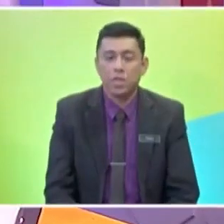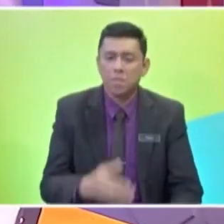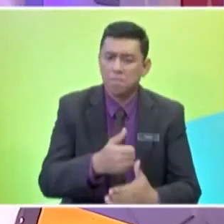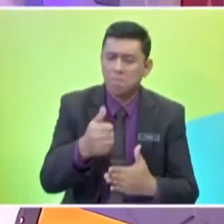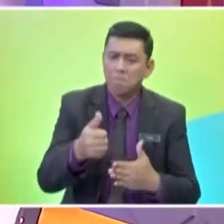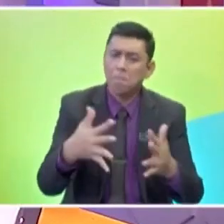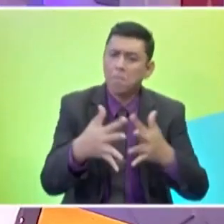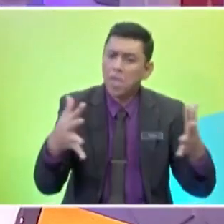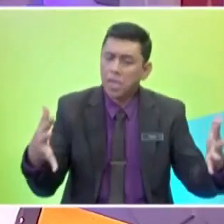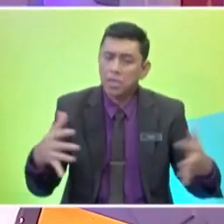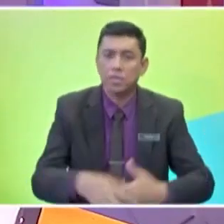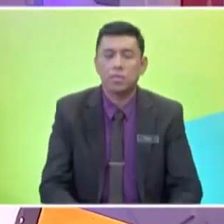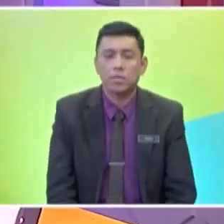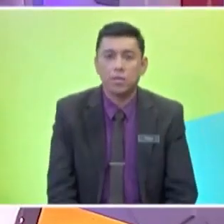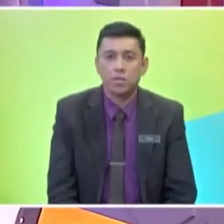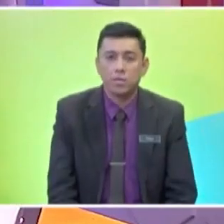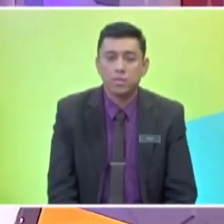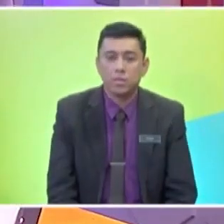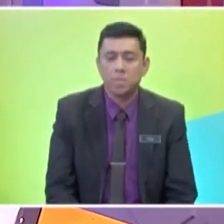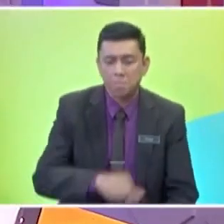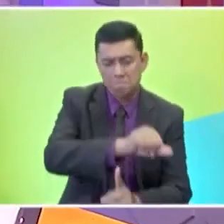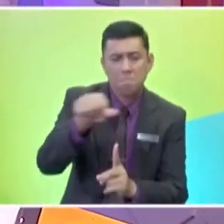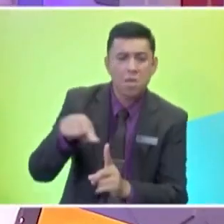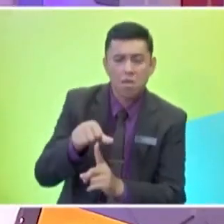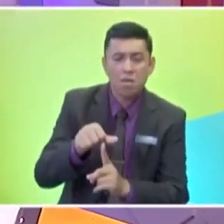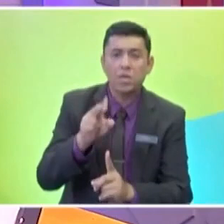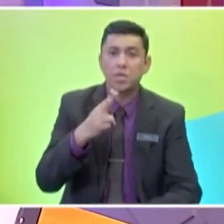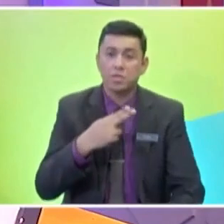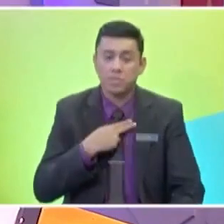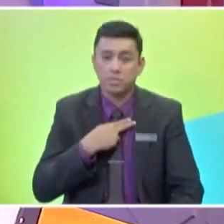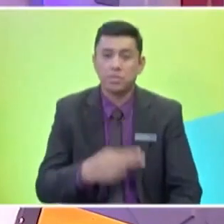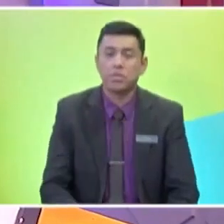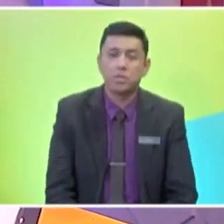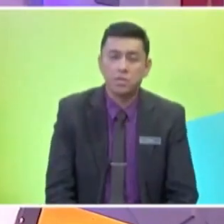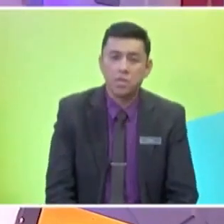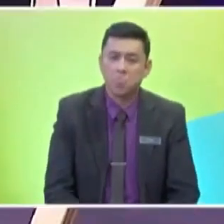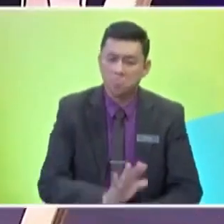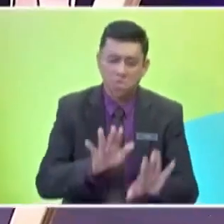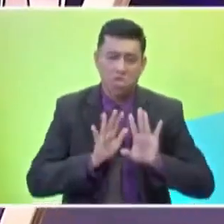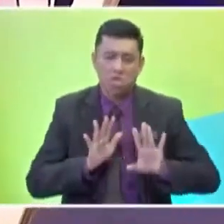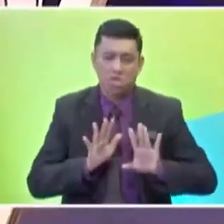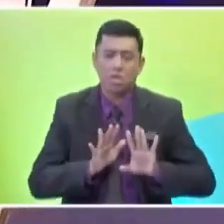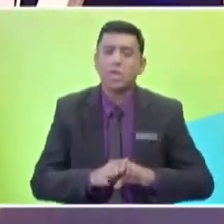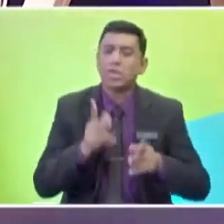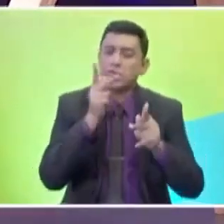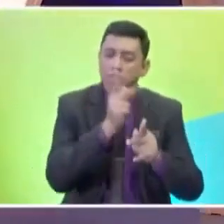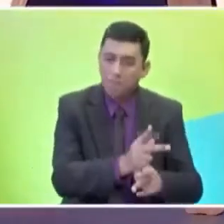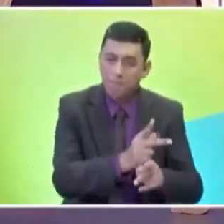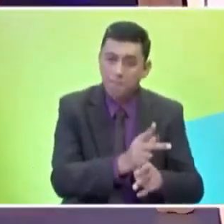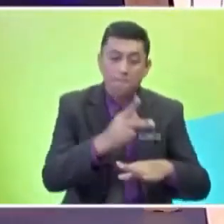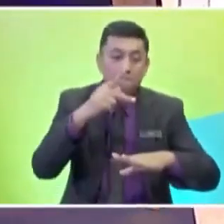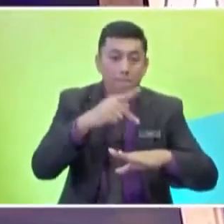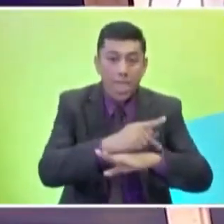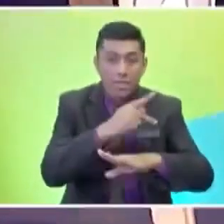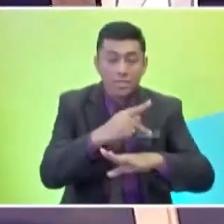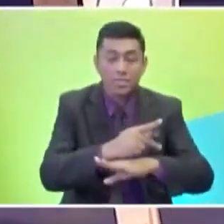backyard. They can stay among us. They are not wild. They are not fierce. We can keep them as a pet. Do you have a